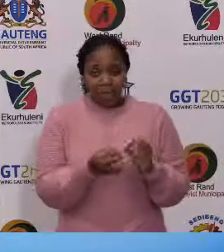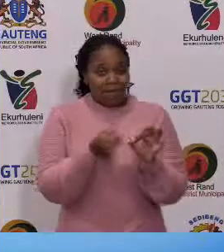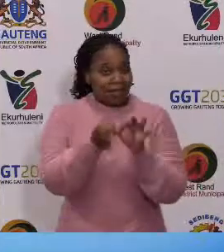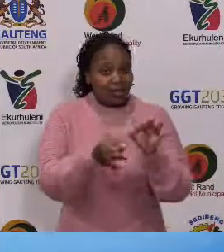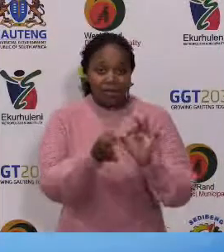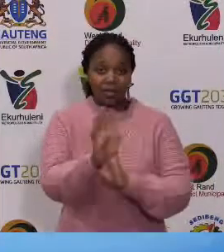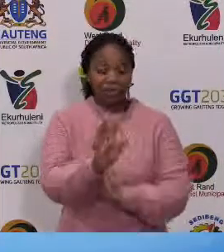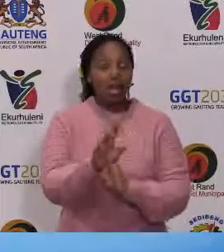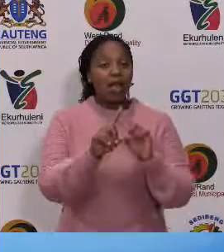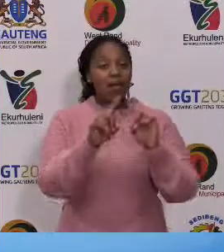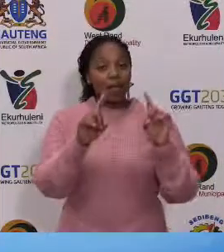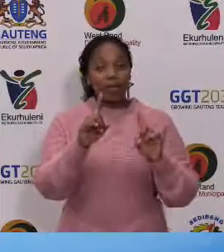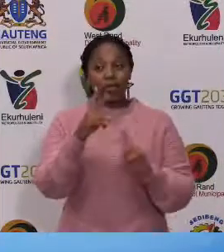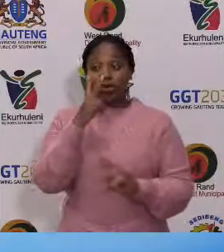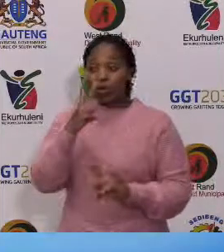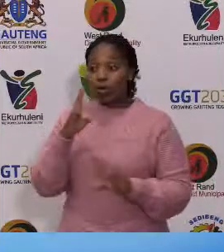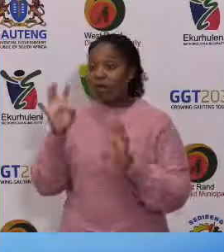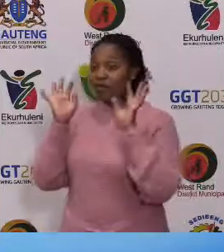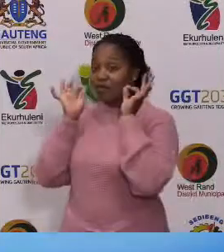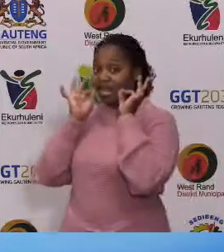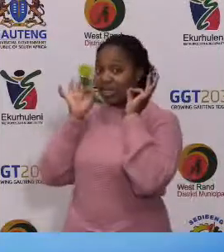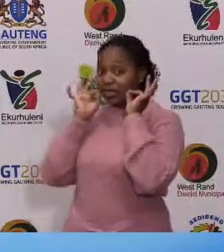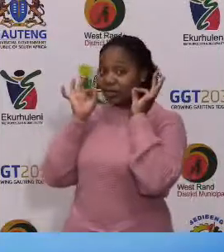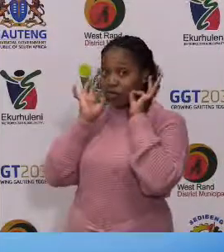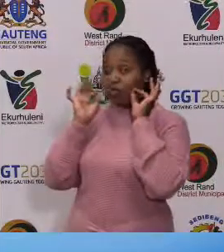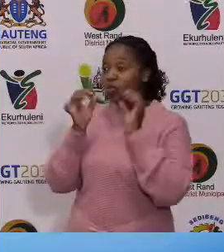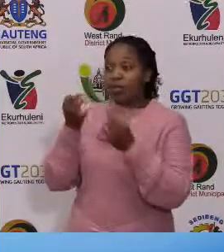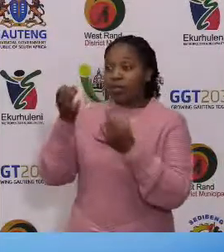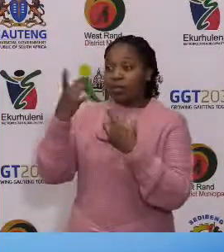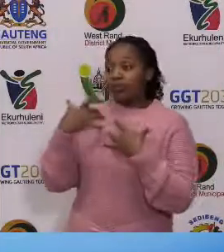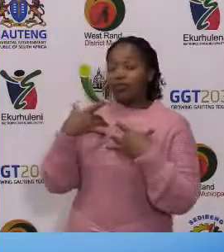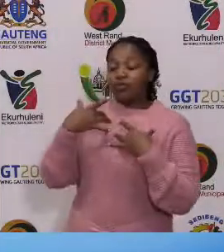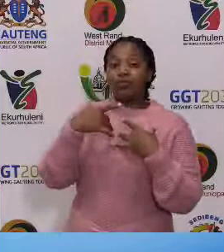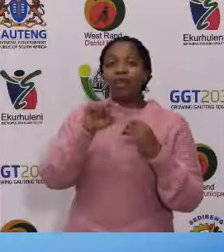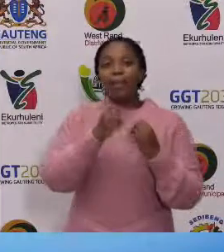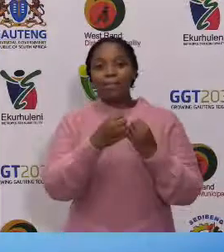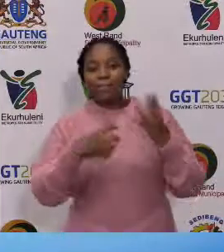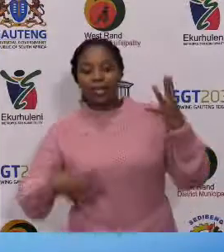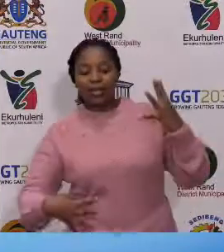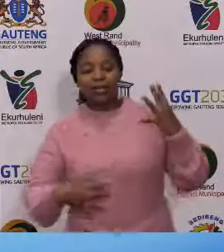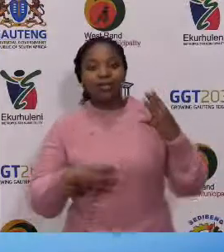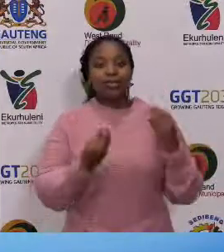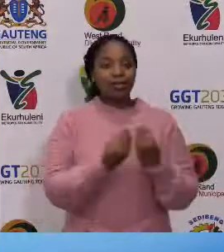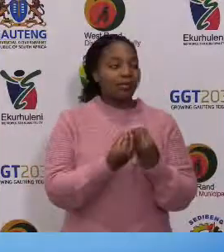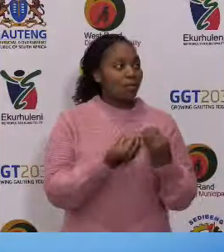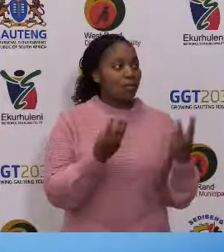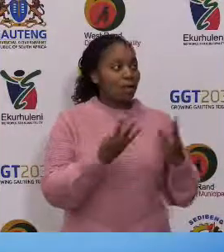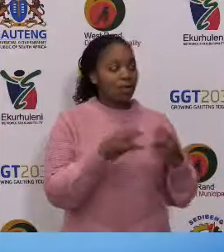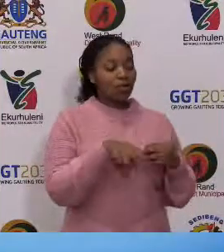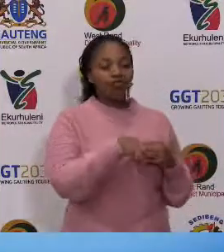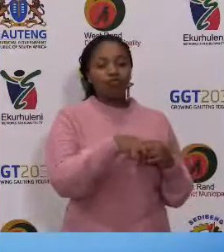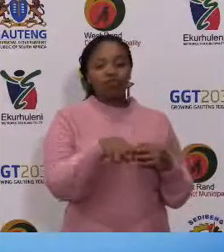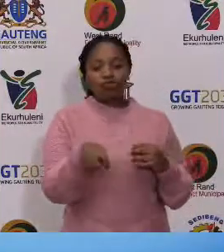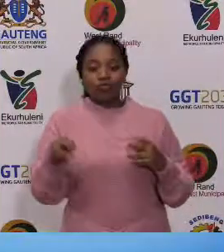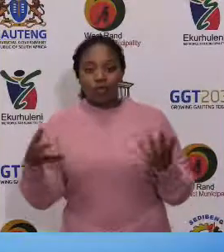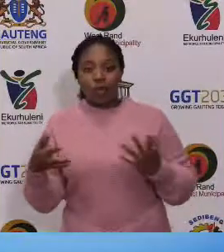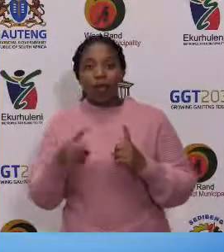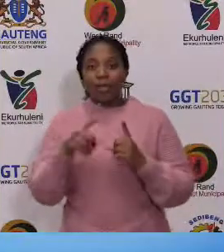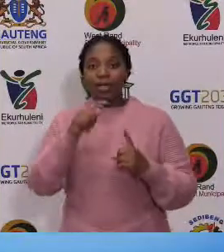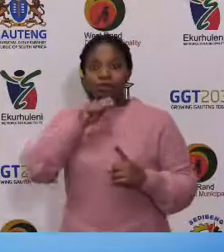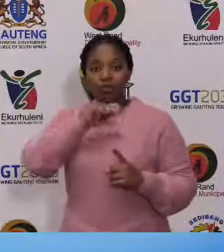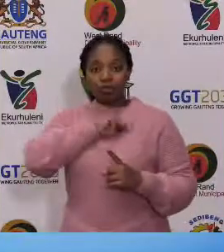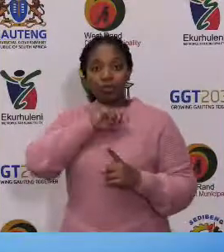instance, Facebook doesn't provide different types or many different types of mobility, but it goes deeper into the geography of